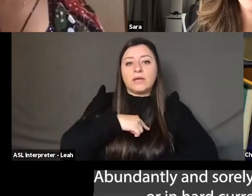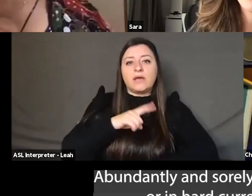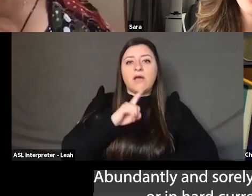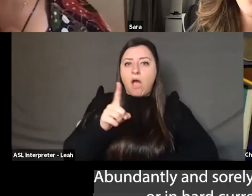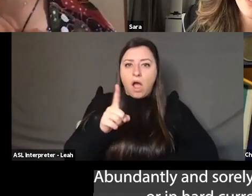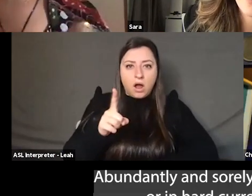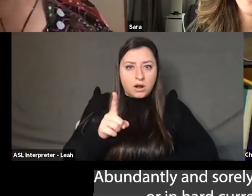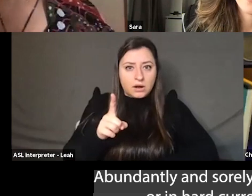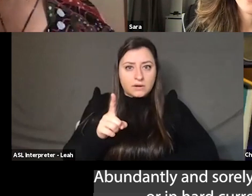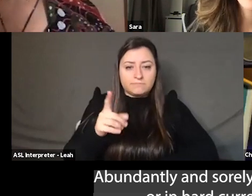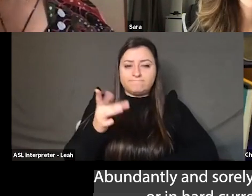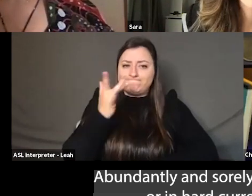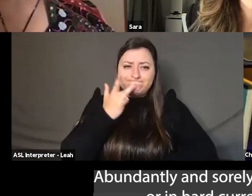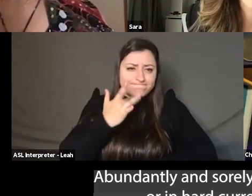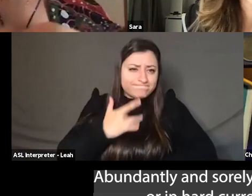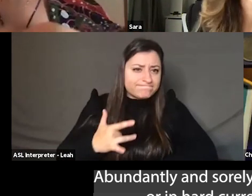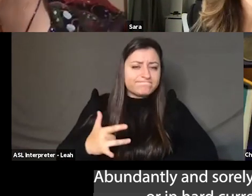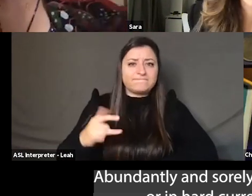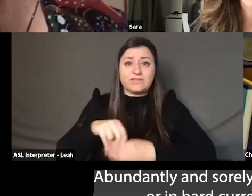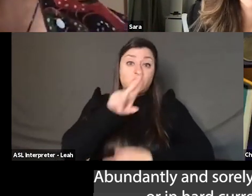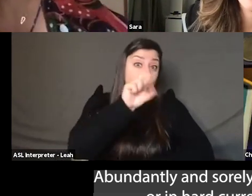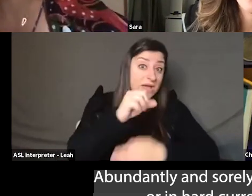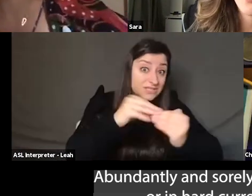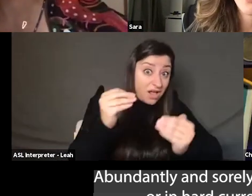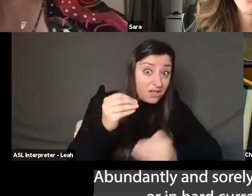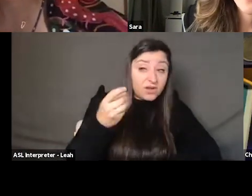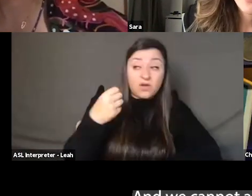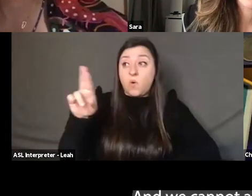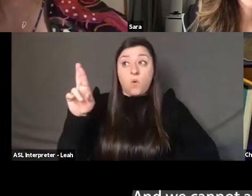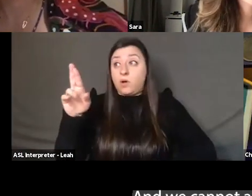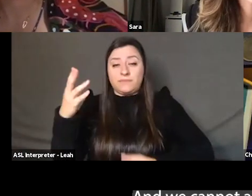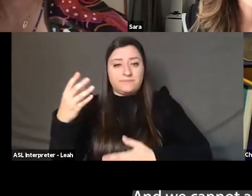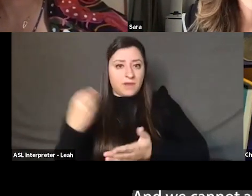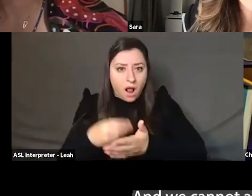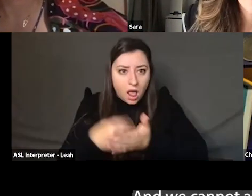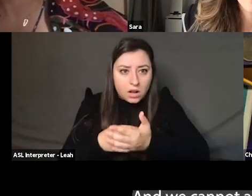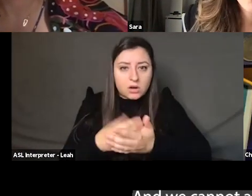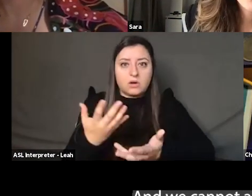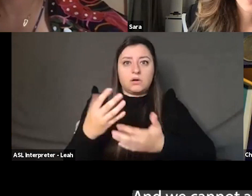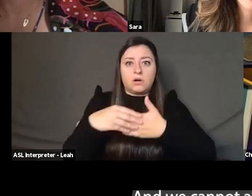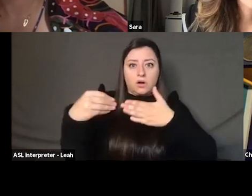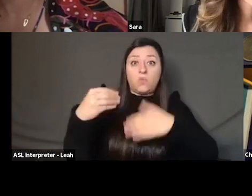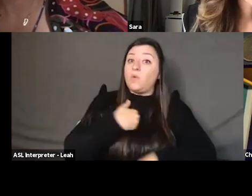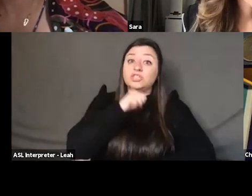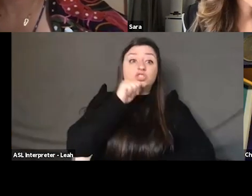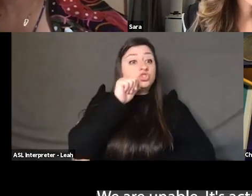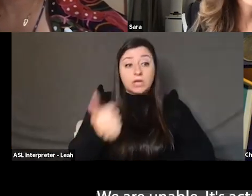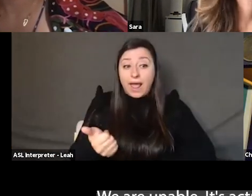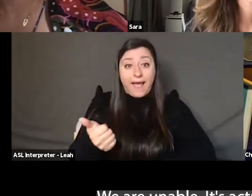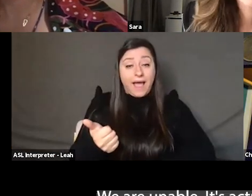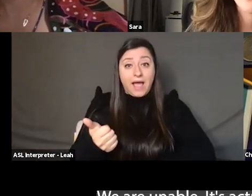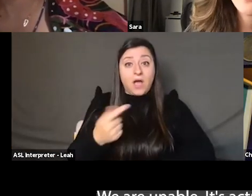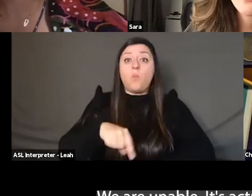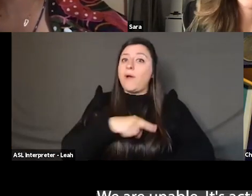abundantly and sorely lacking in US dollar or in hard currency liquidity. And we cannot and should not, we